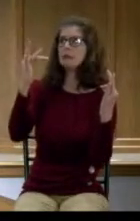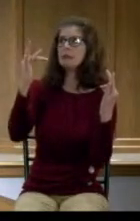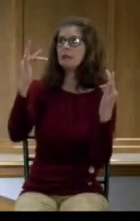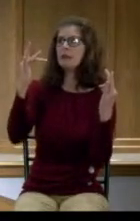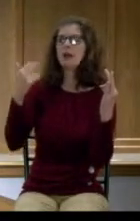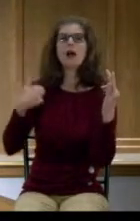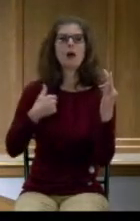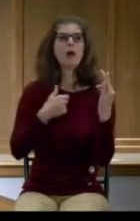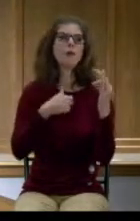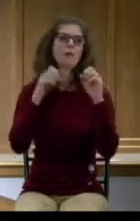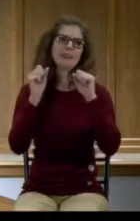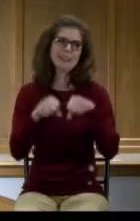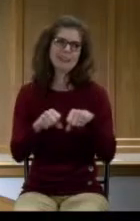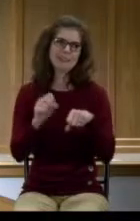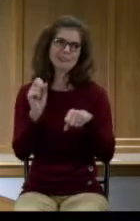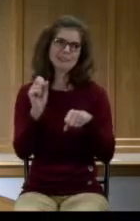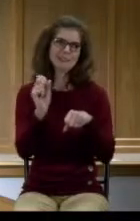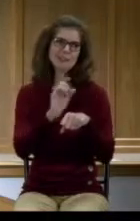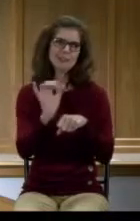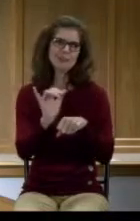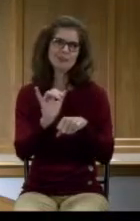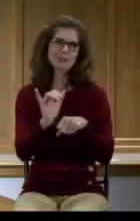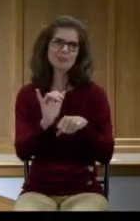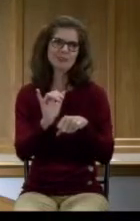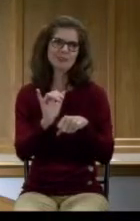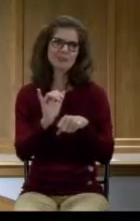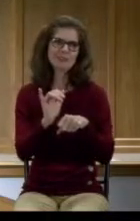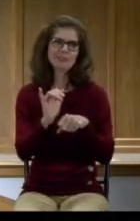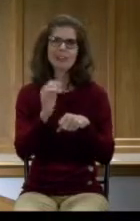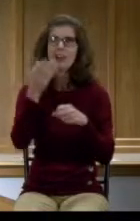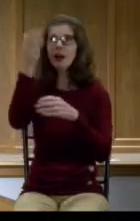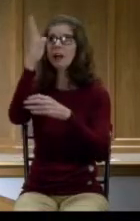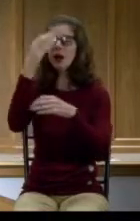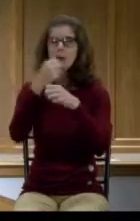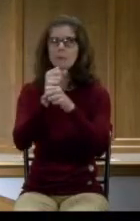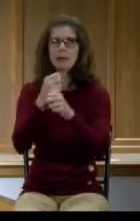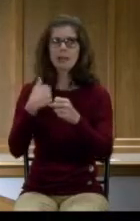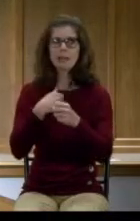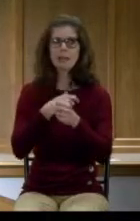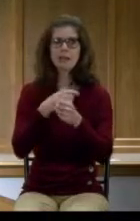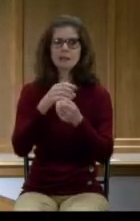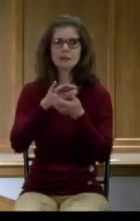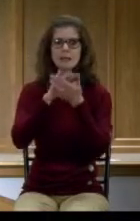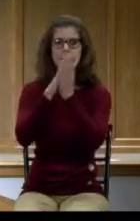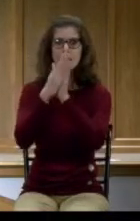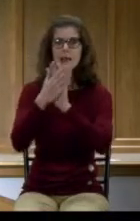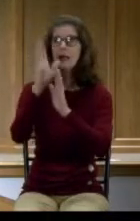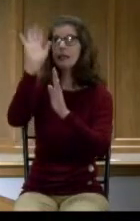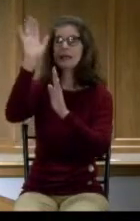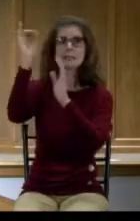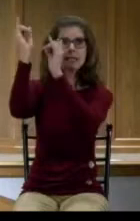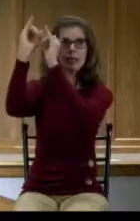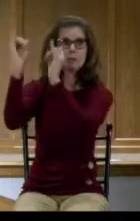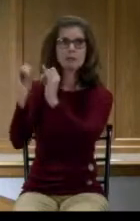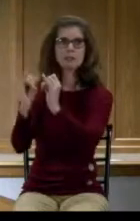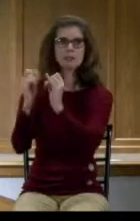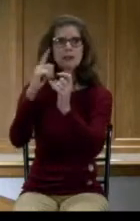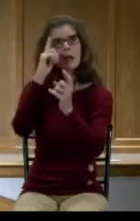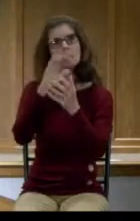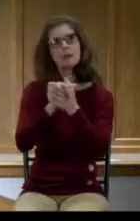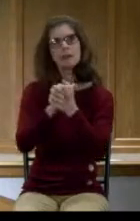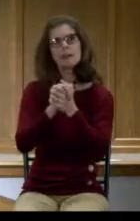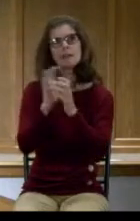therefore, we have the ability to be remade in the image of God. I believe that just like a tree, we can turn back to the